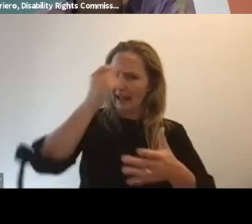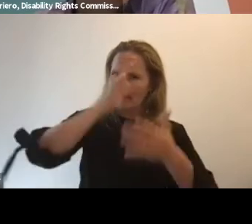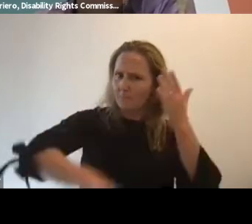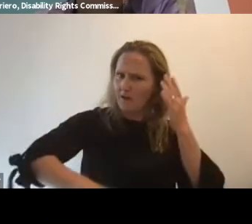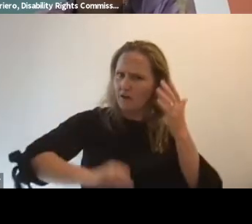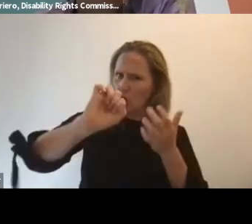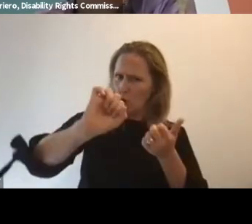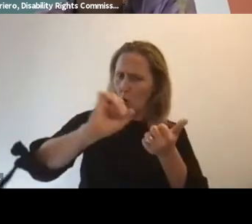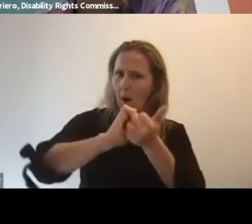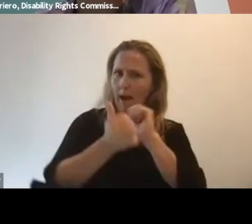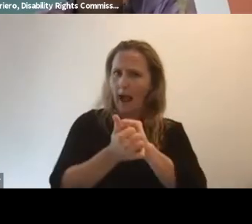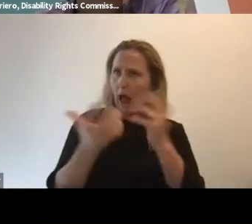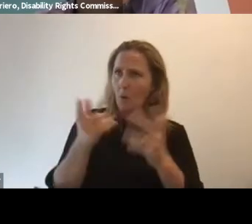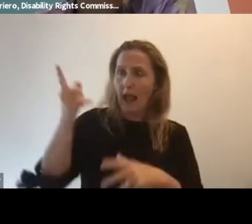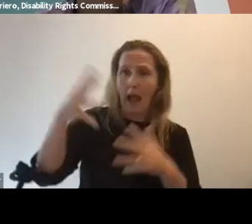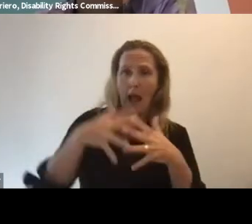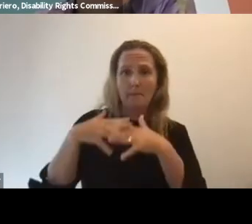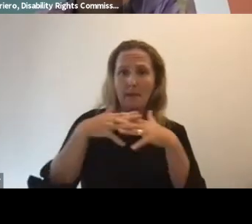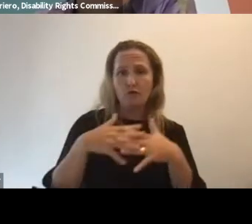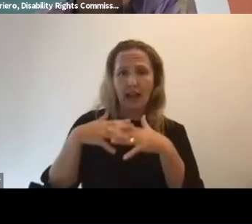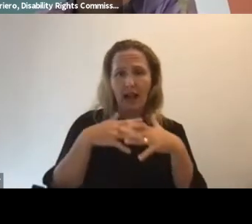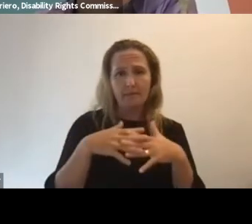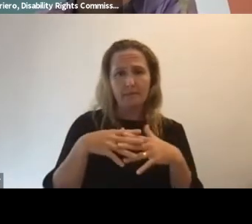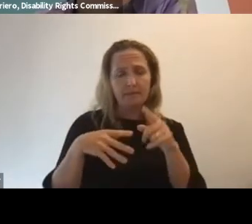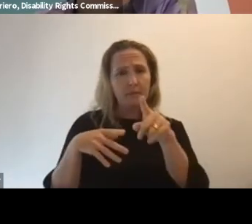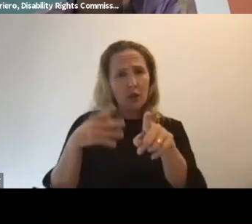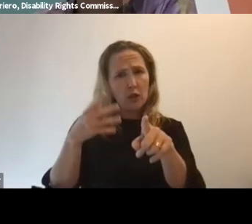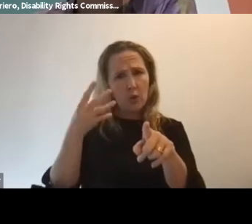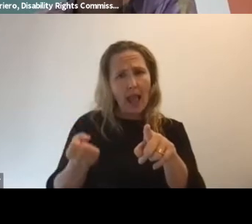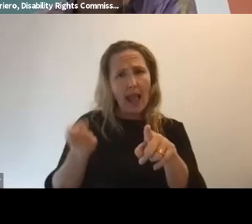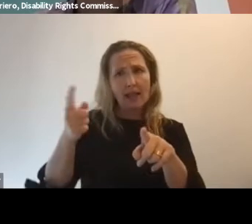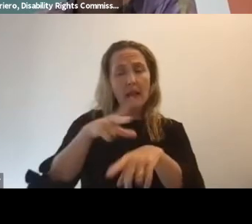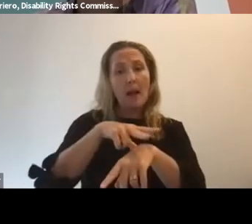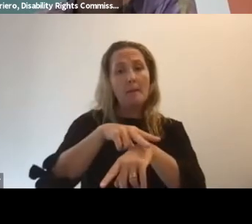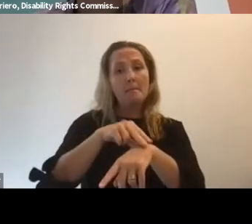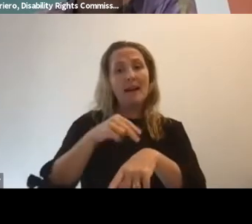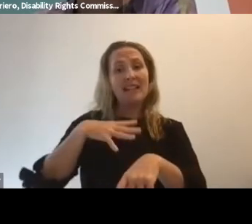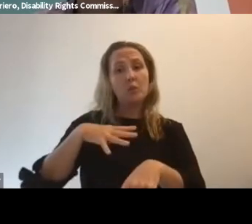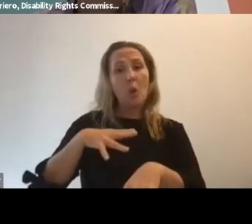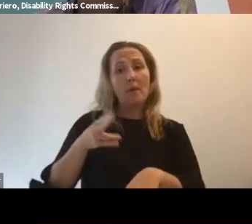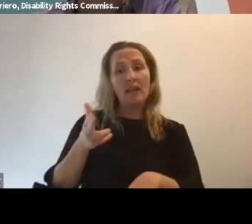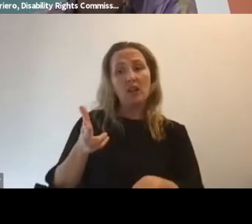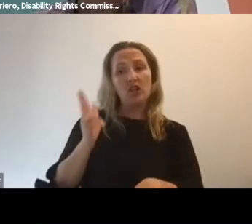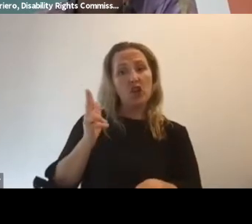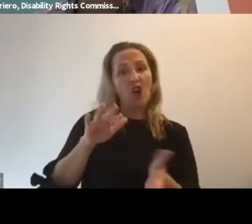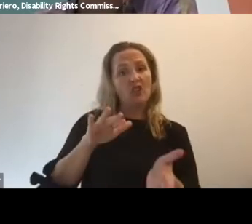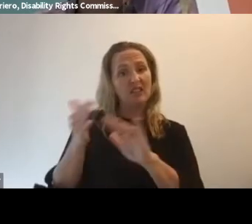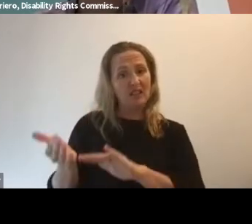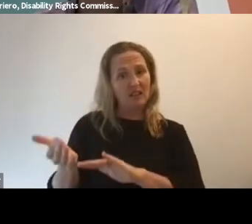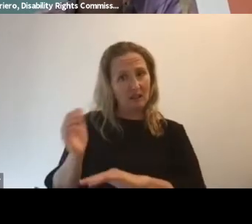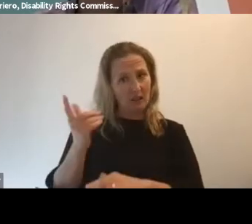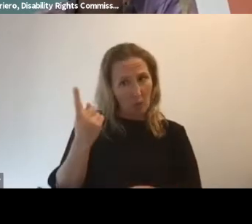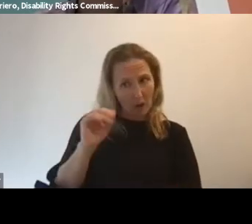in America. You had a policewoman shot fatally, one of your